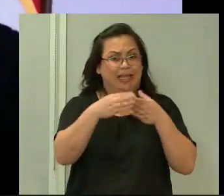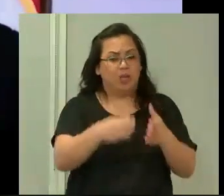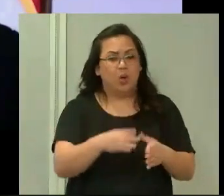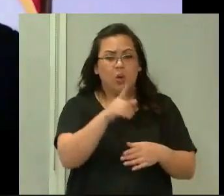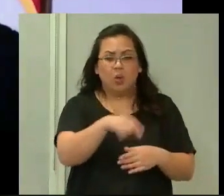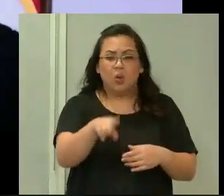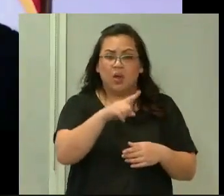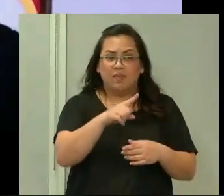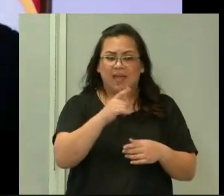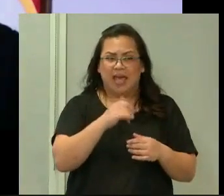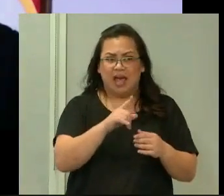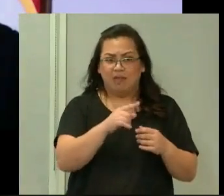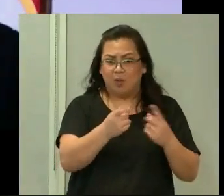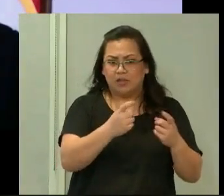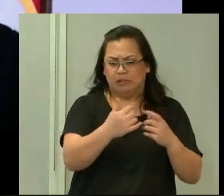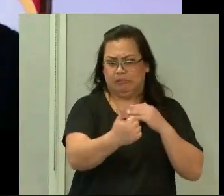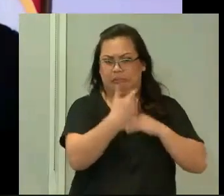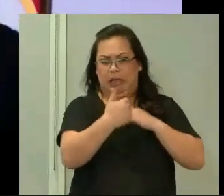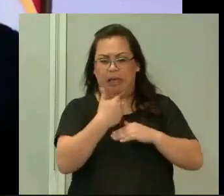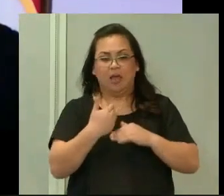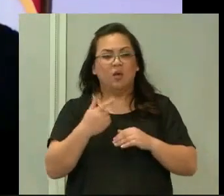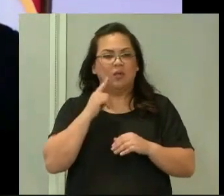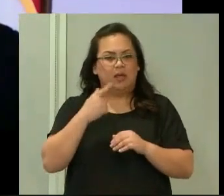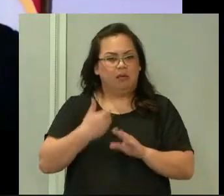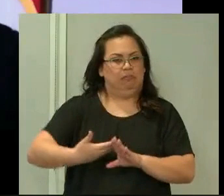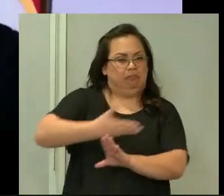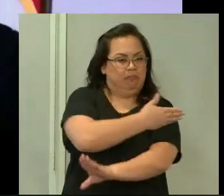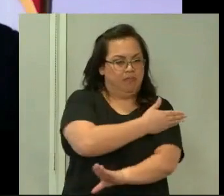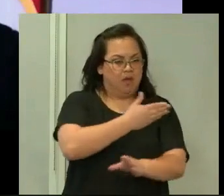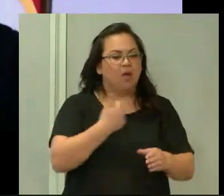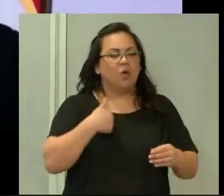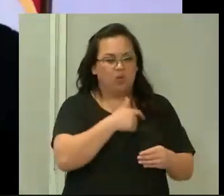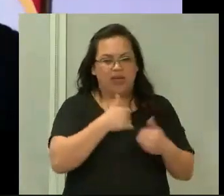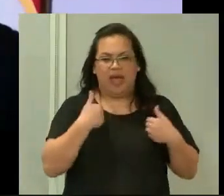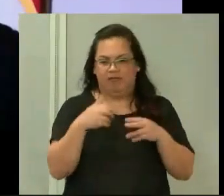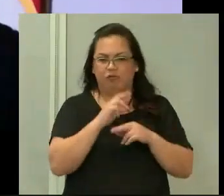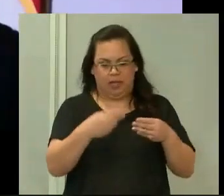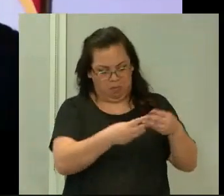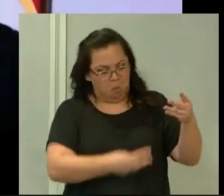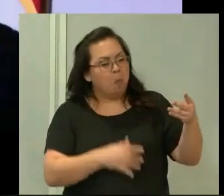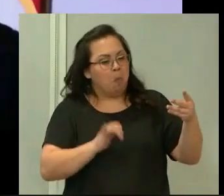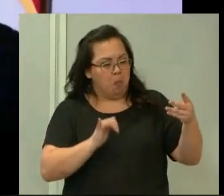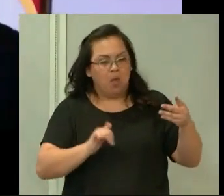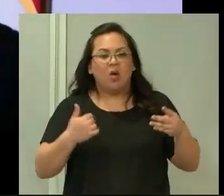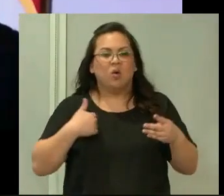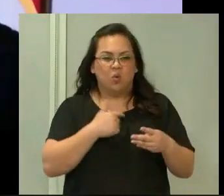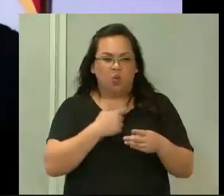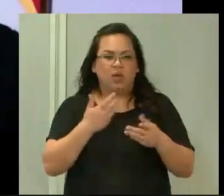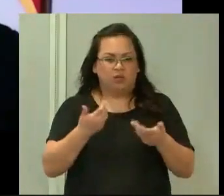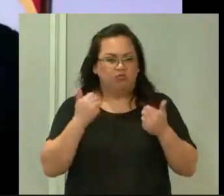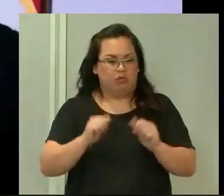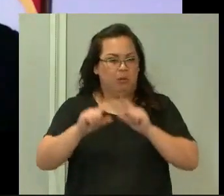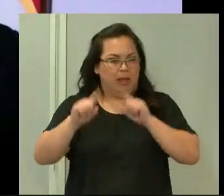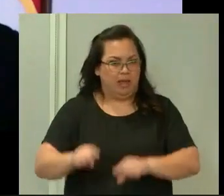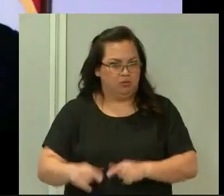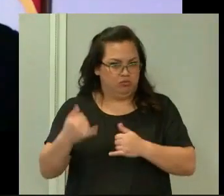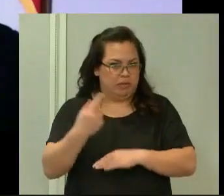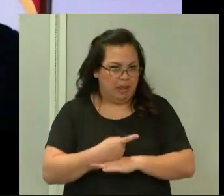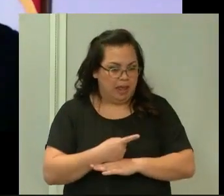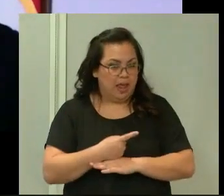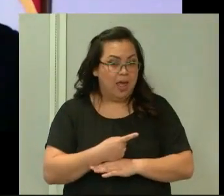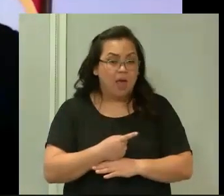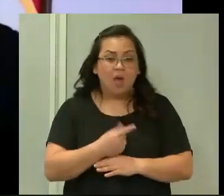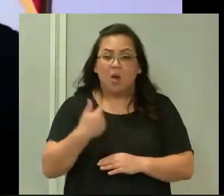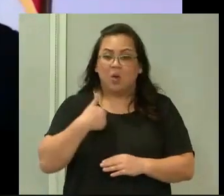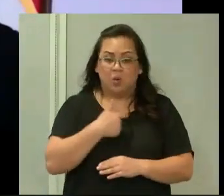have sent in questions to us ahead of today's web call. We intend to answer some of those questions today.